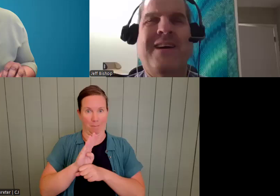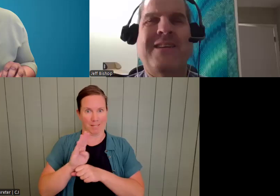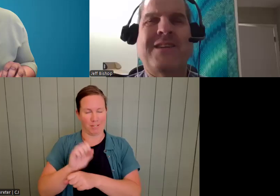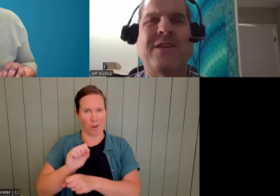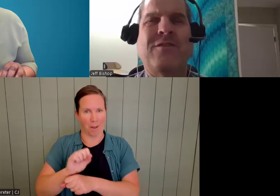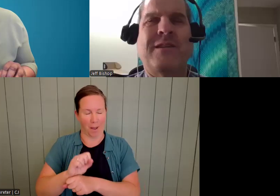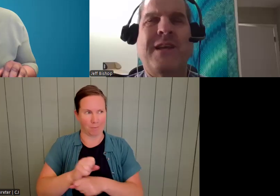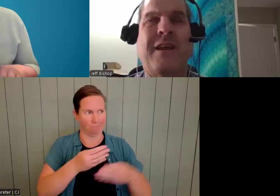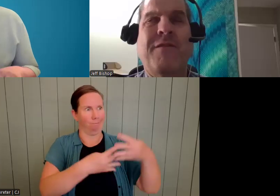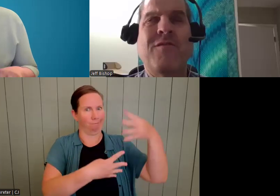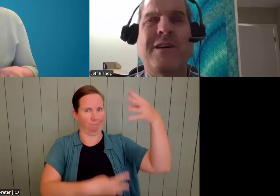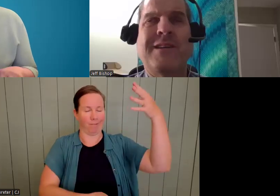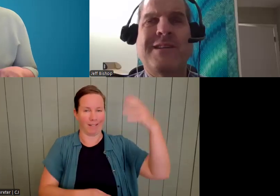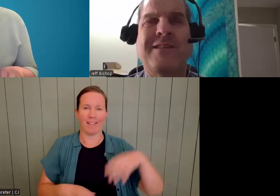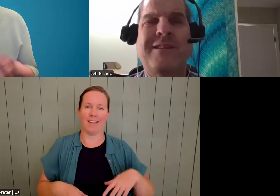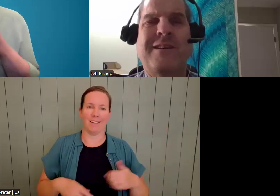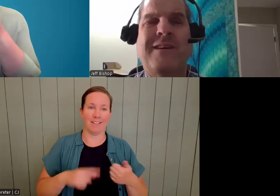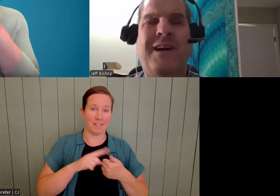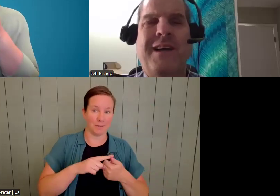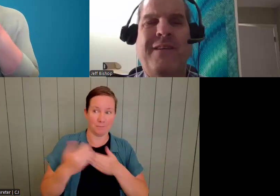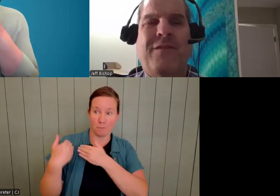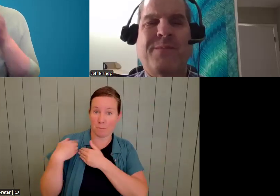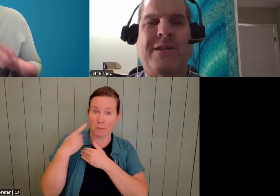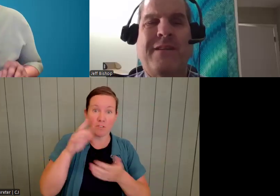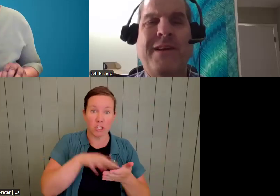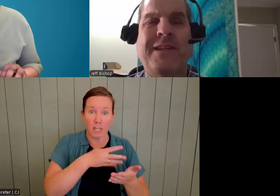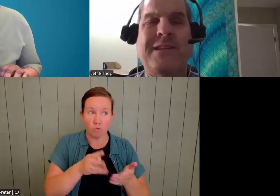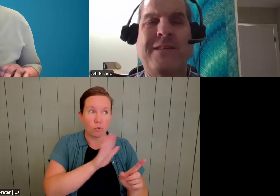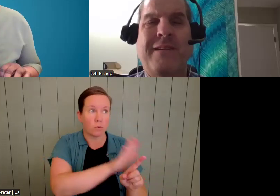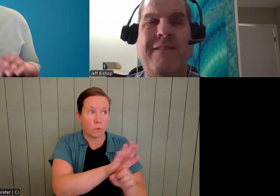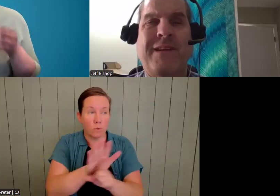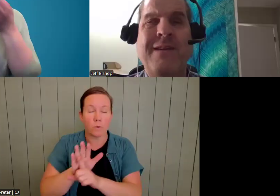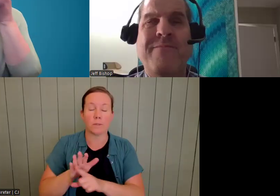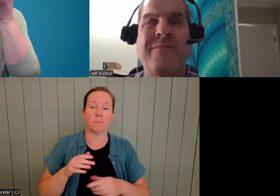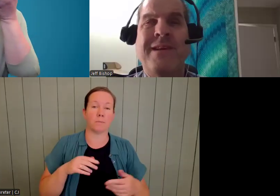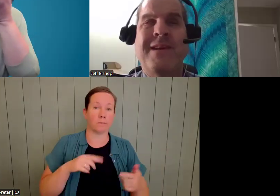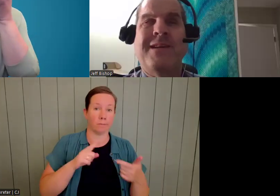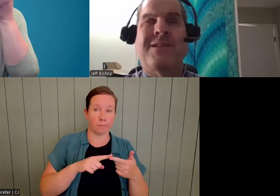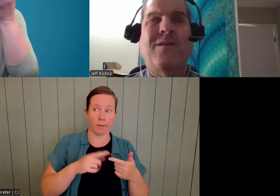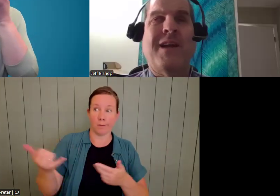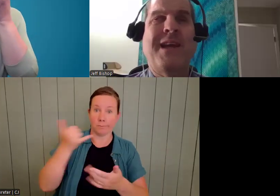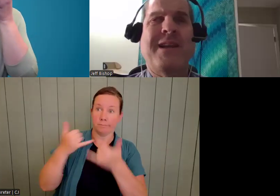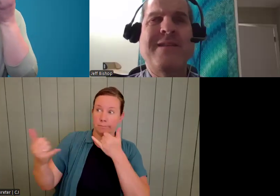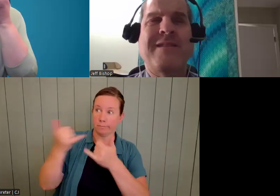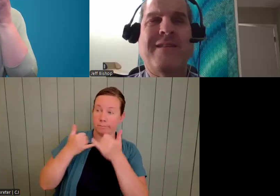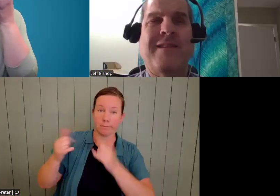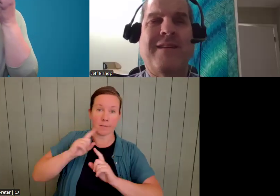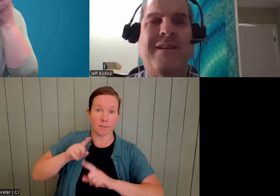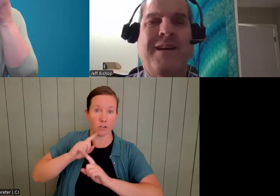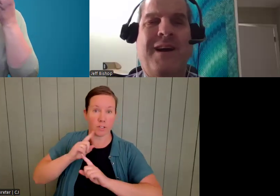Handling schedules and taking phone calls for special events. Okay. So again,